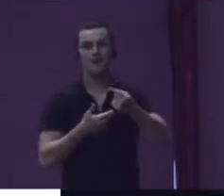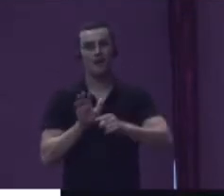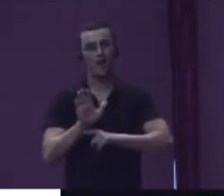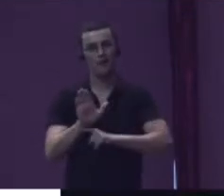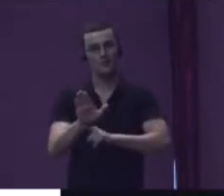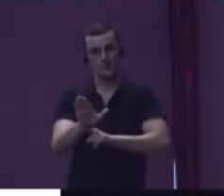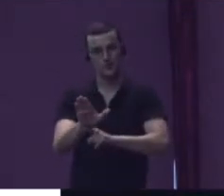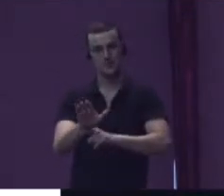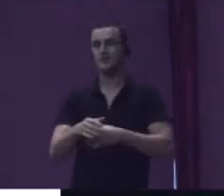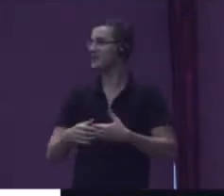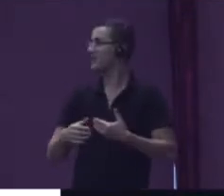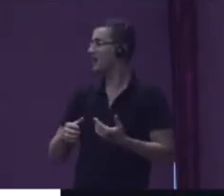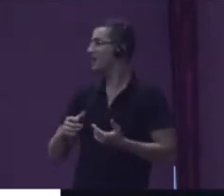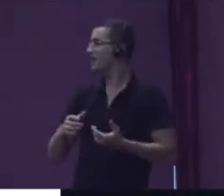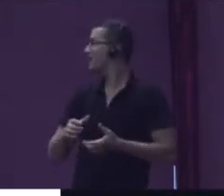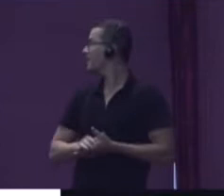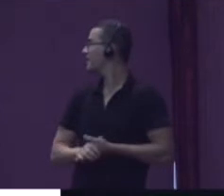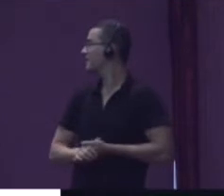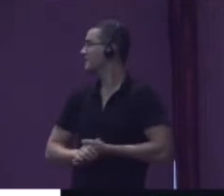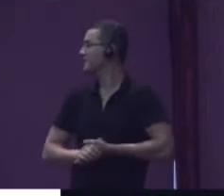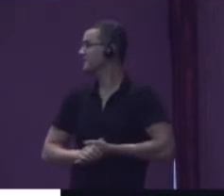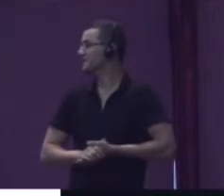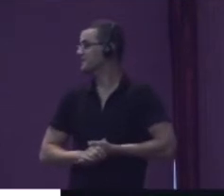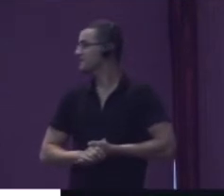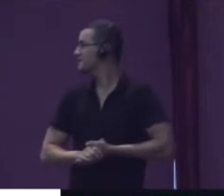from the plantation owner.